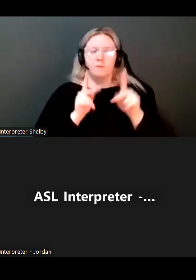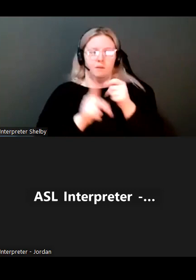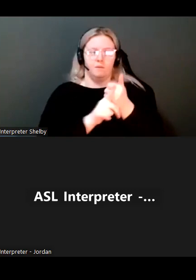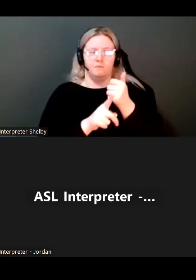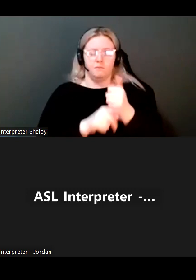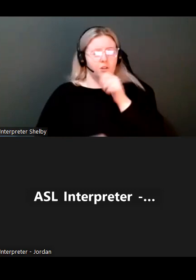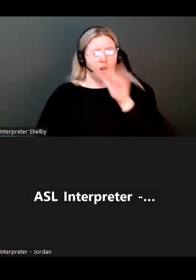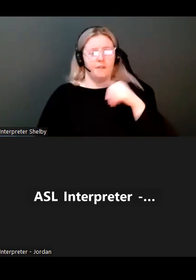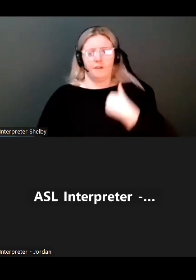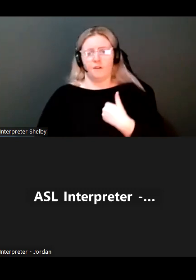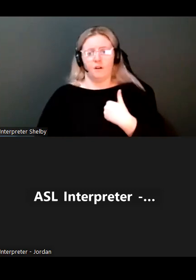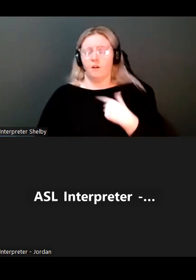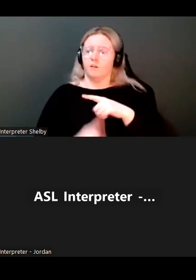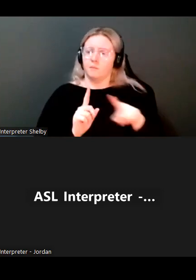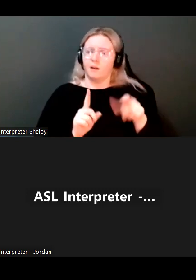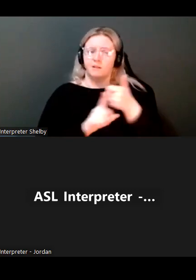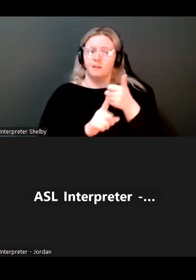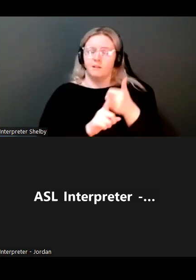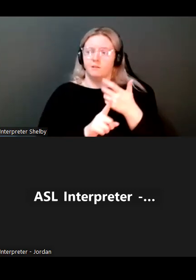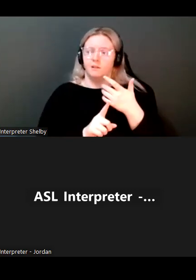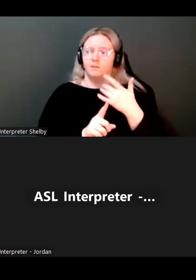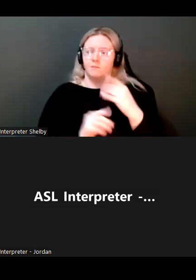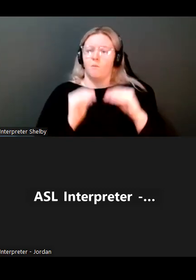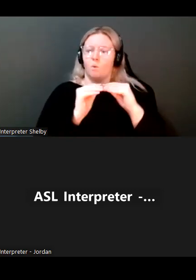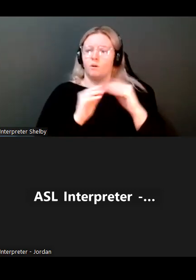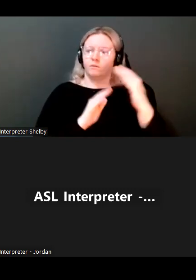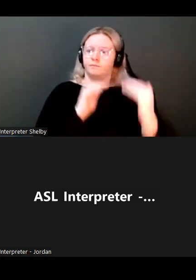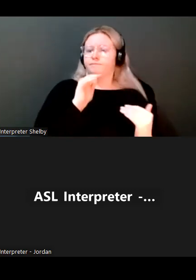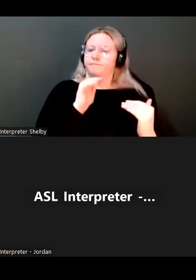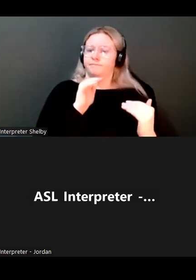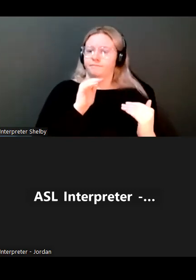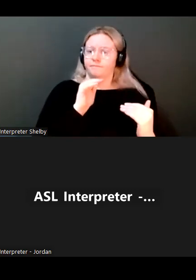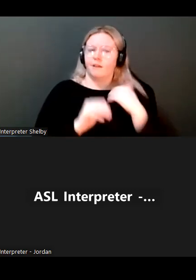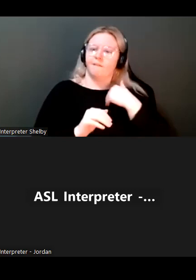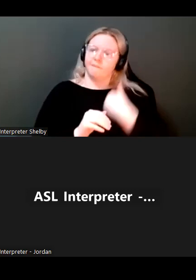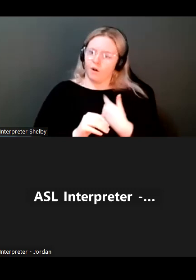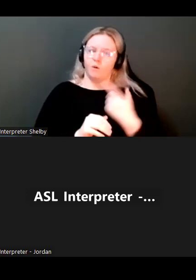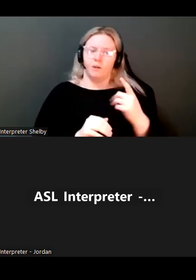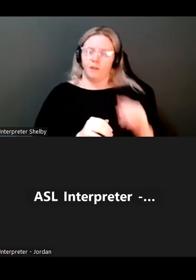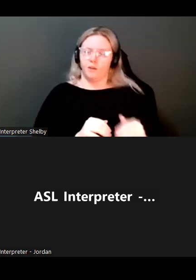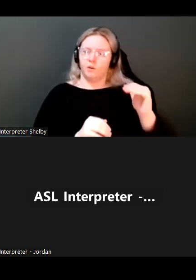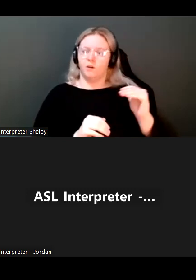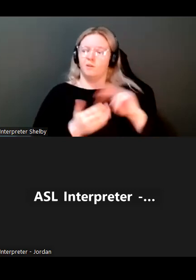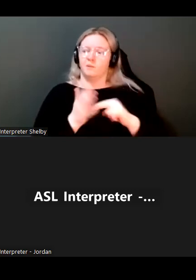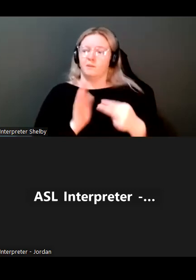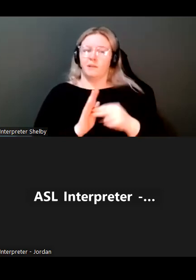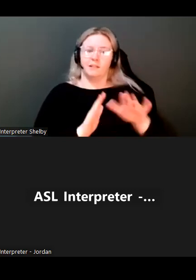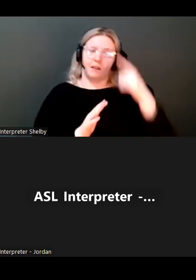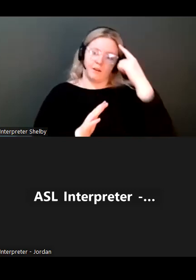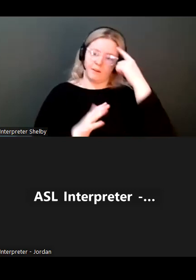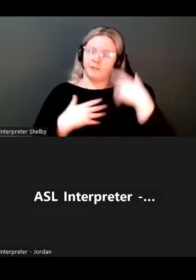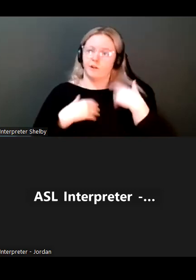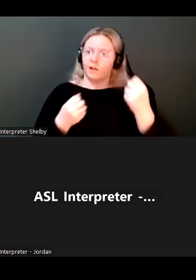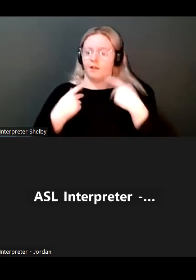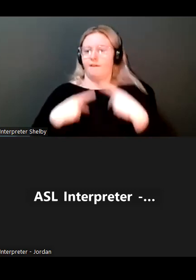their own, are going to be at a disadvantage that, you know, when it comes to physical health, mental health, and all kinds of